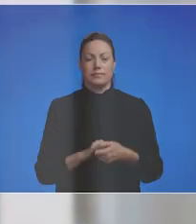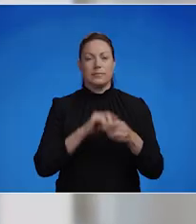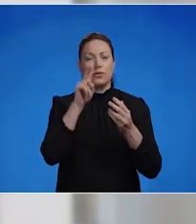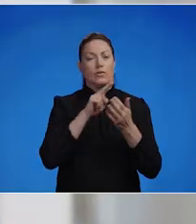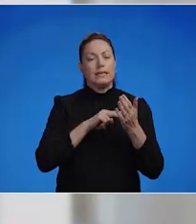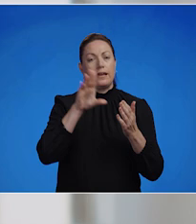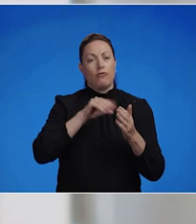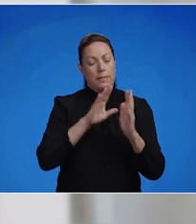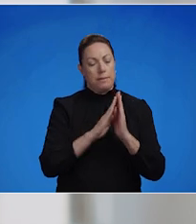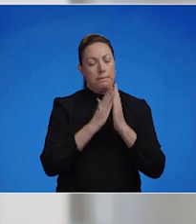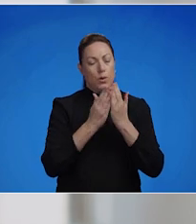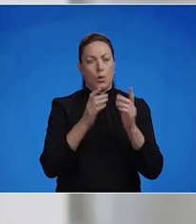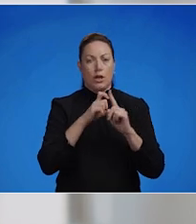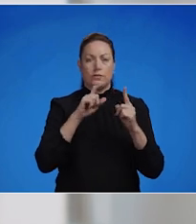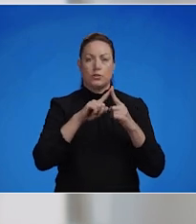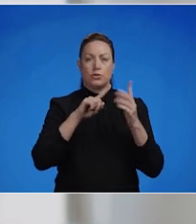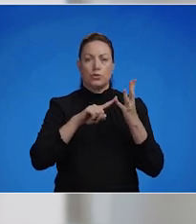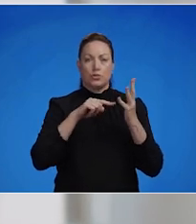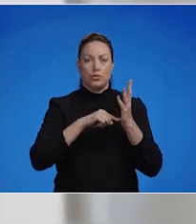A reading from the book of Deuteronomy.